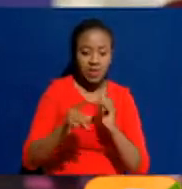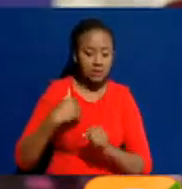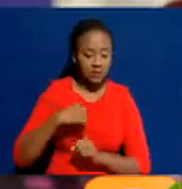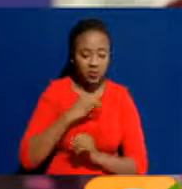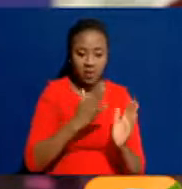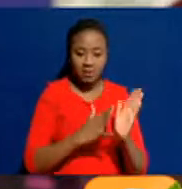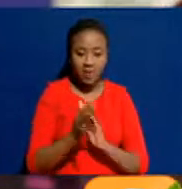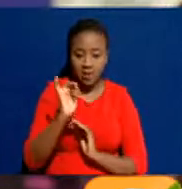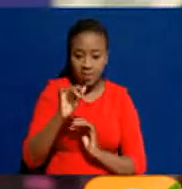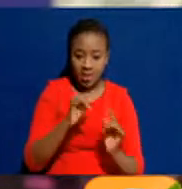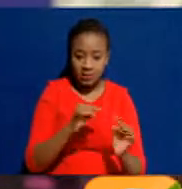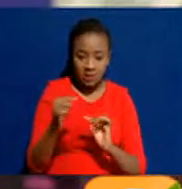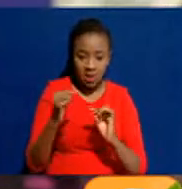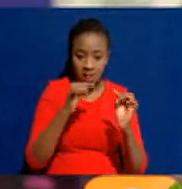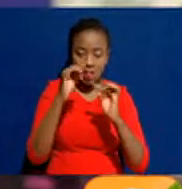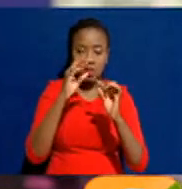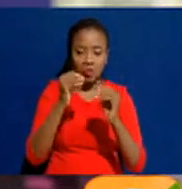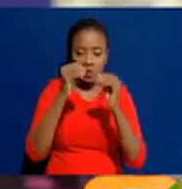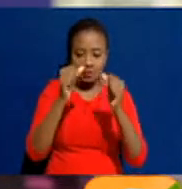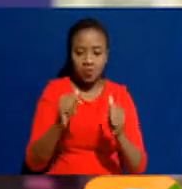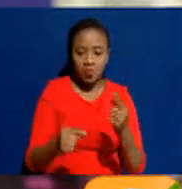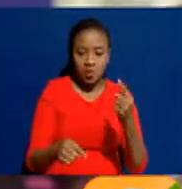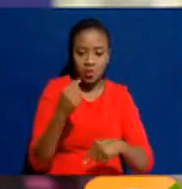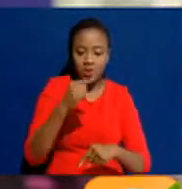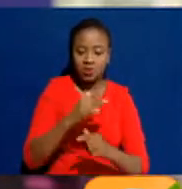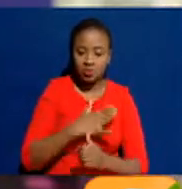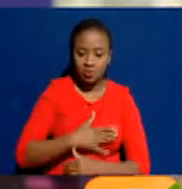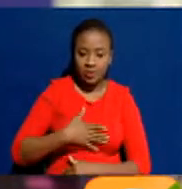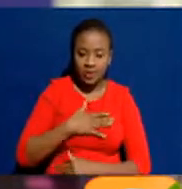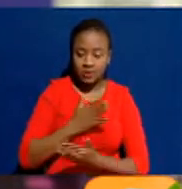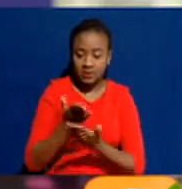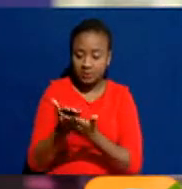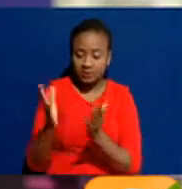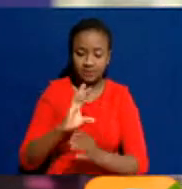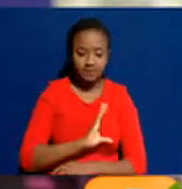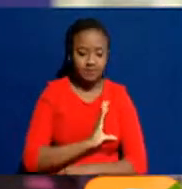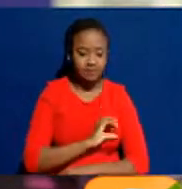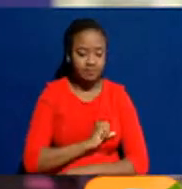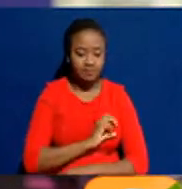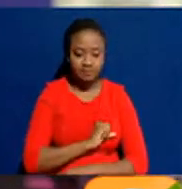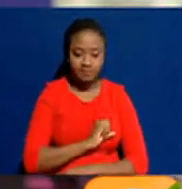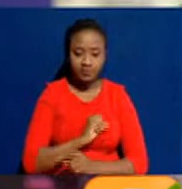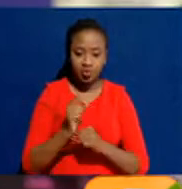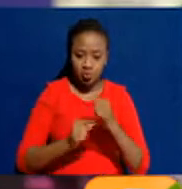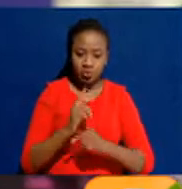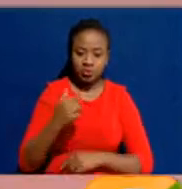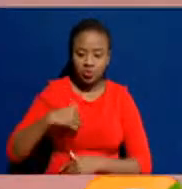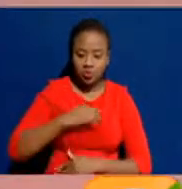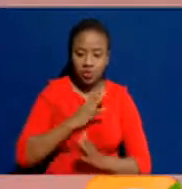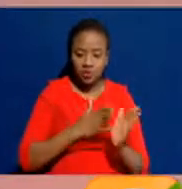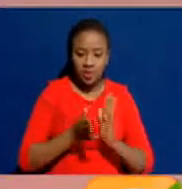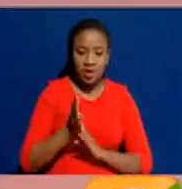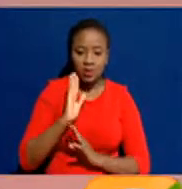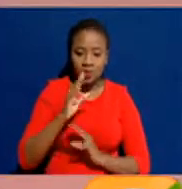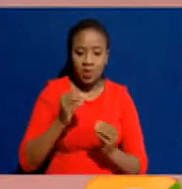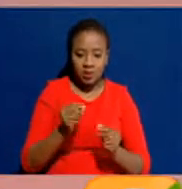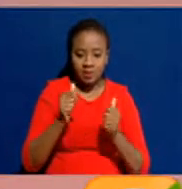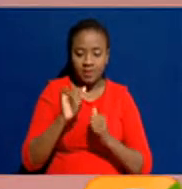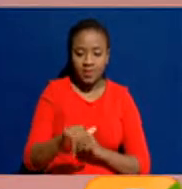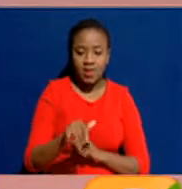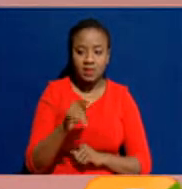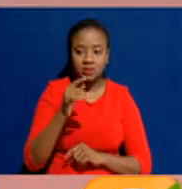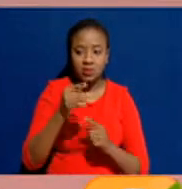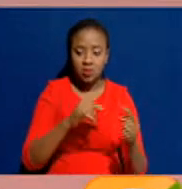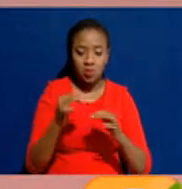will win the war, and we request for the patience and cooperation of the public for us to win this war. Shambulizi hili la